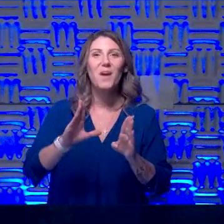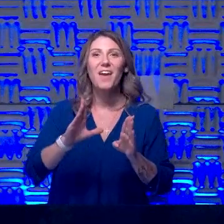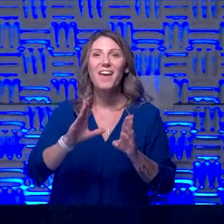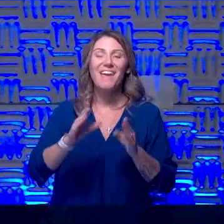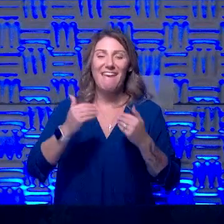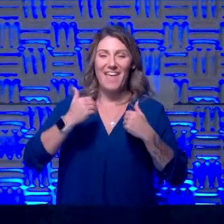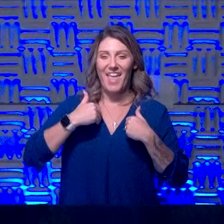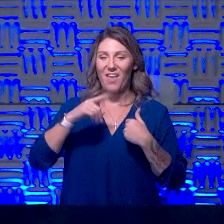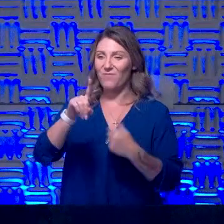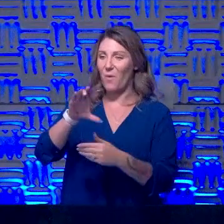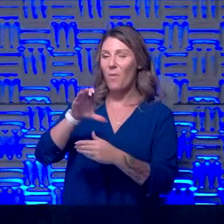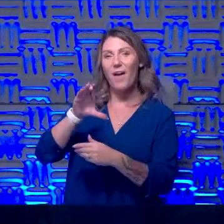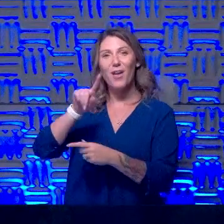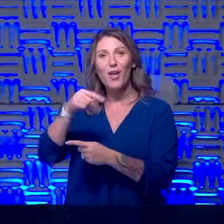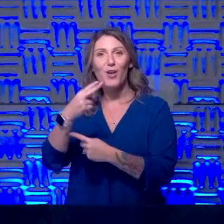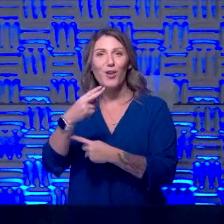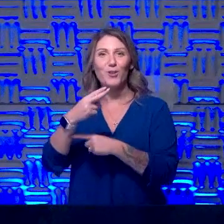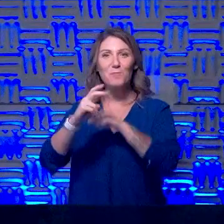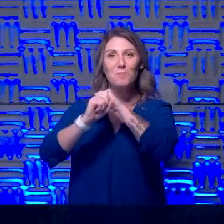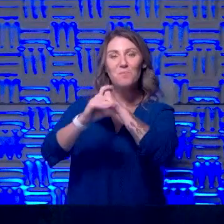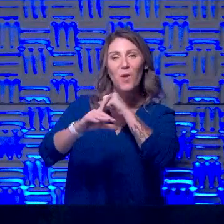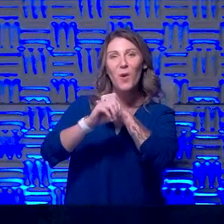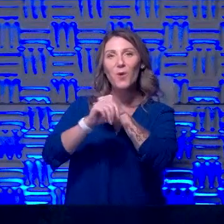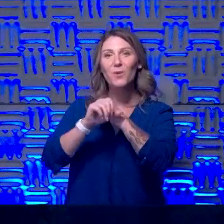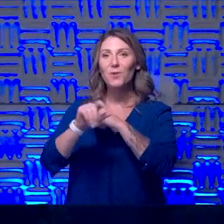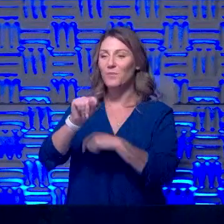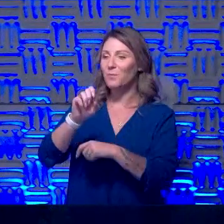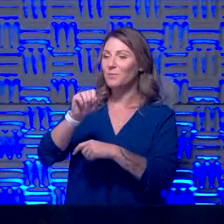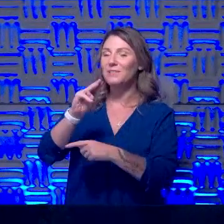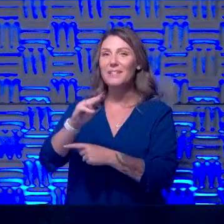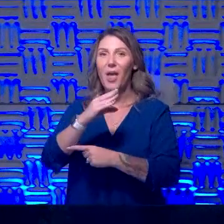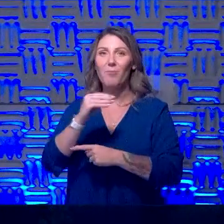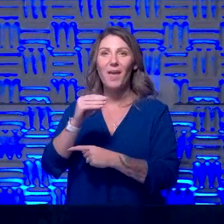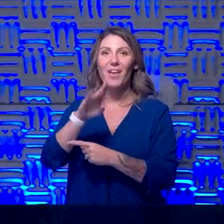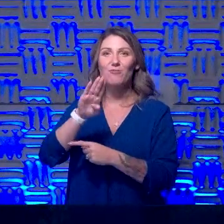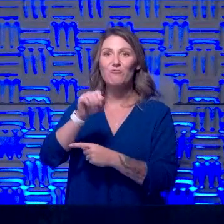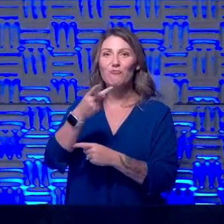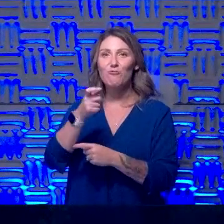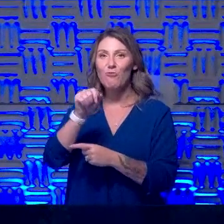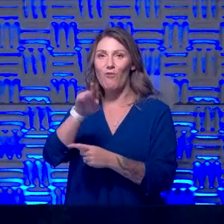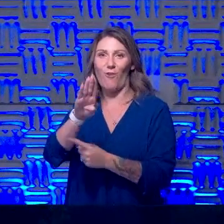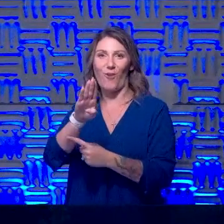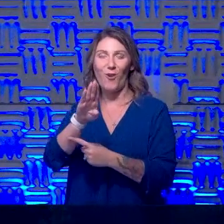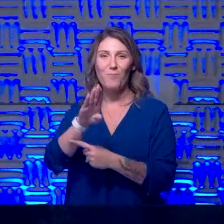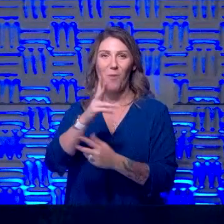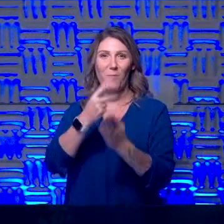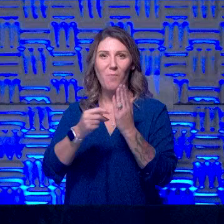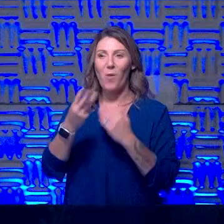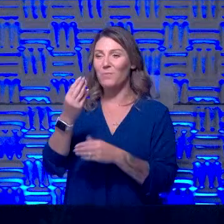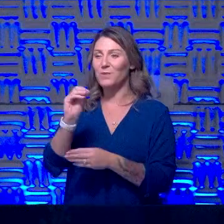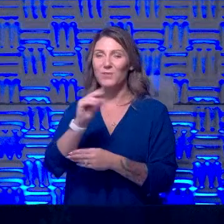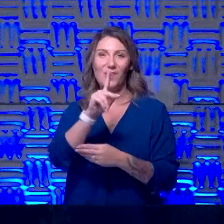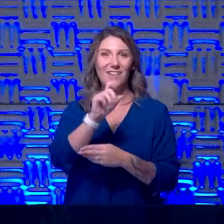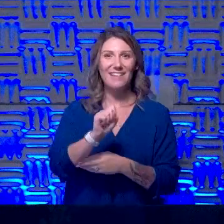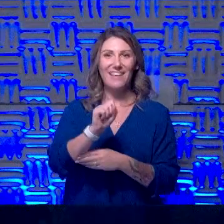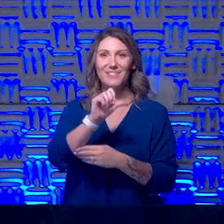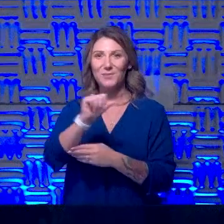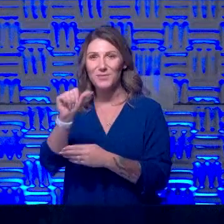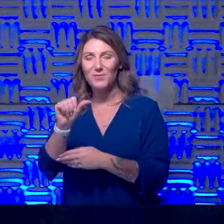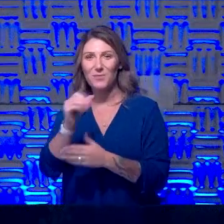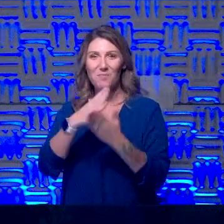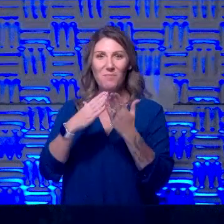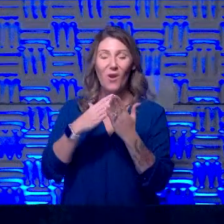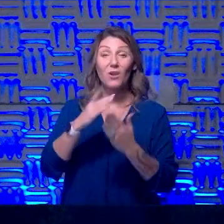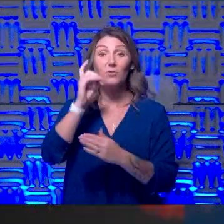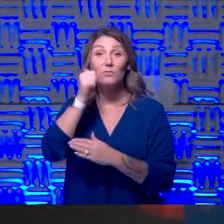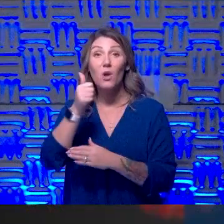program than having Tom Bell from the Kansas Hospital Association, Herb Kuhn, and the Missouri Hospital Association as part of our program.